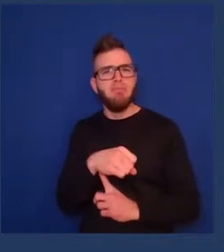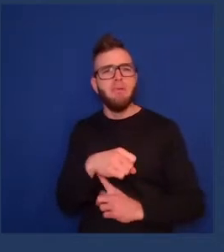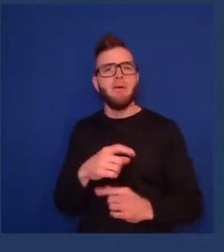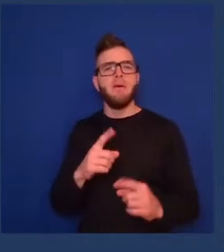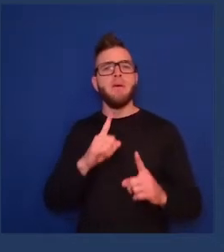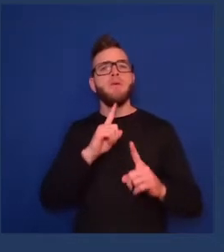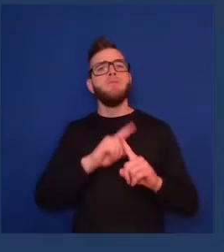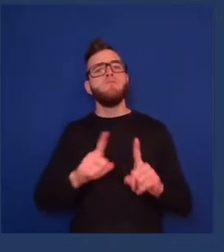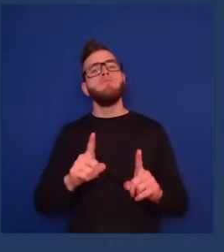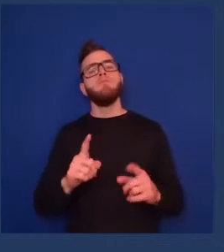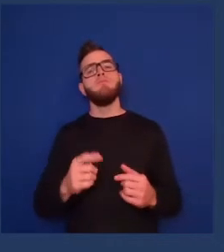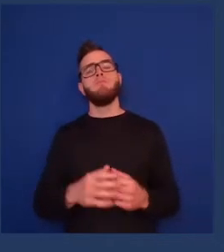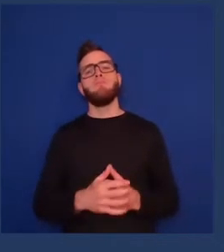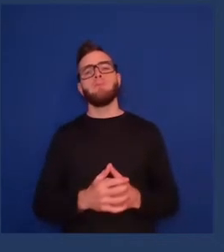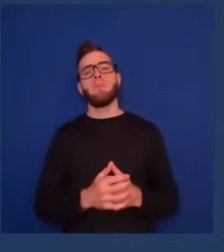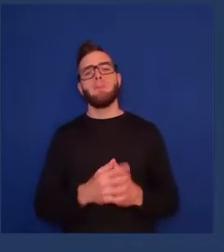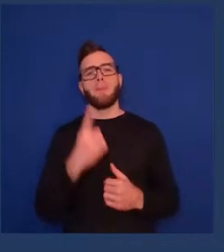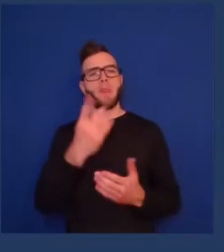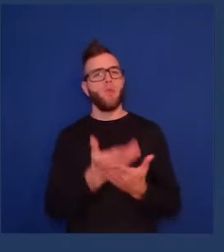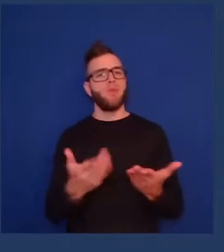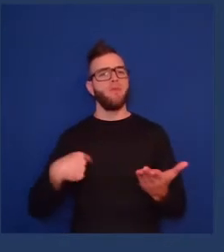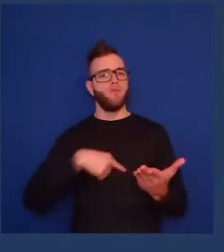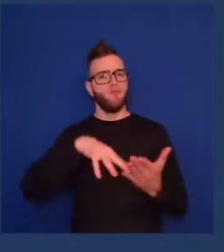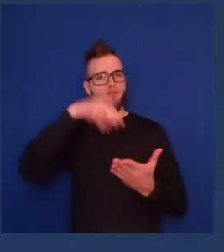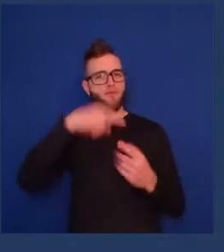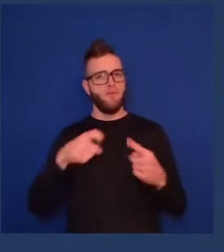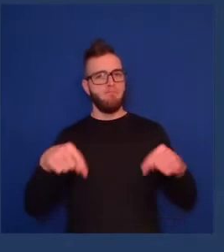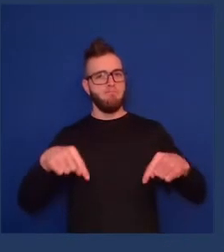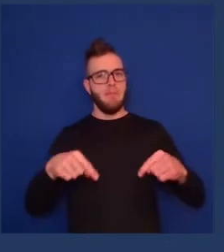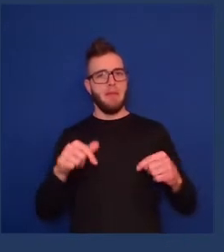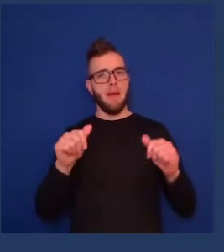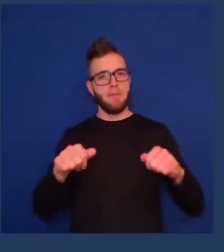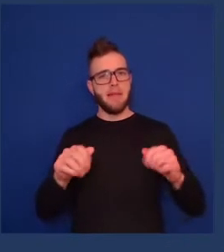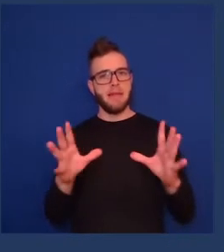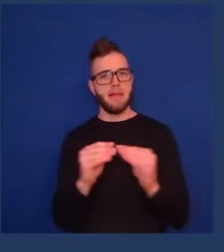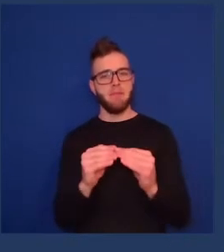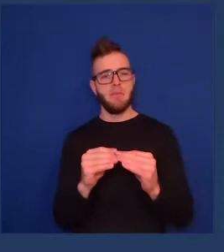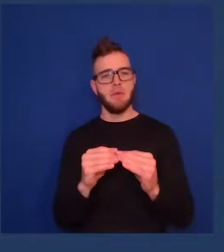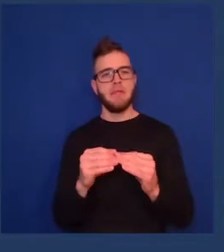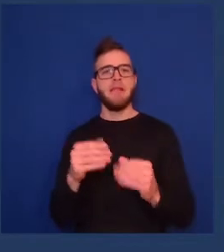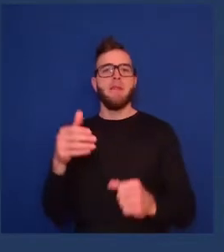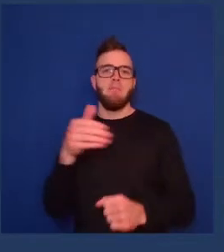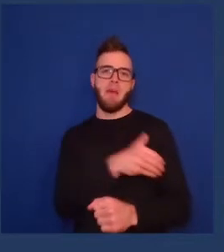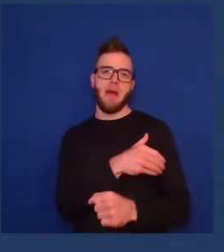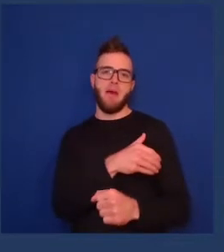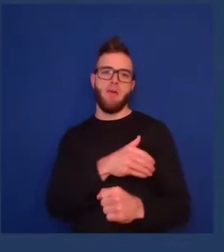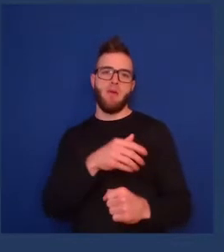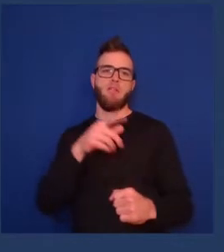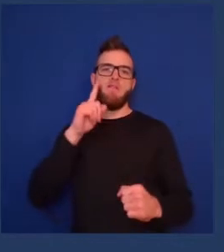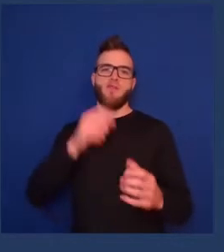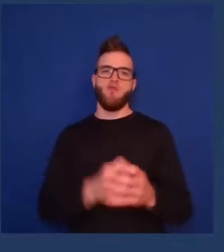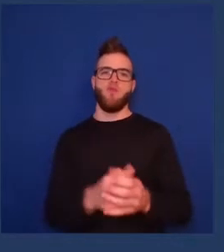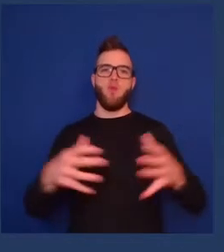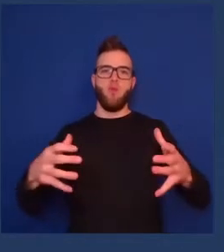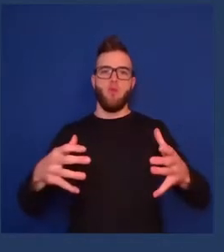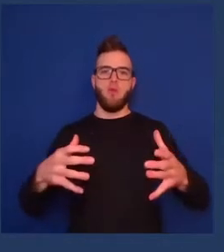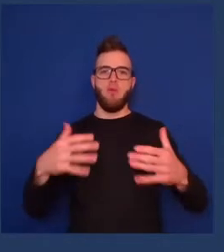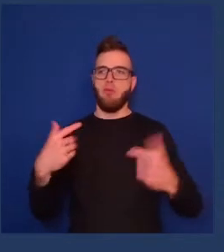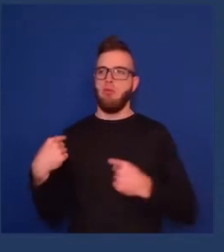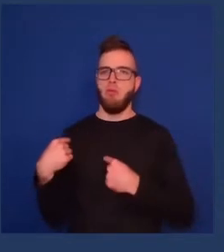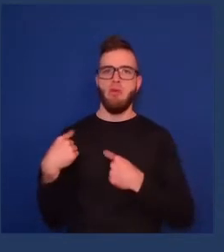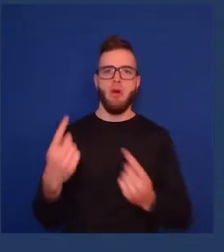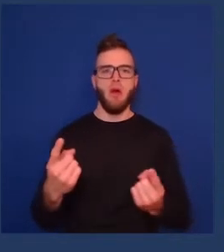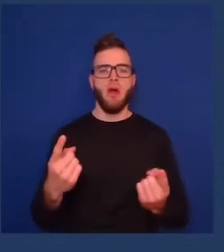can't because you're blind. But I would say one of the things that we've really learned from the Ability Summit itself is